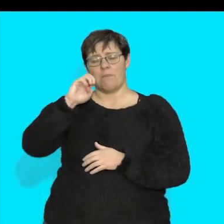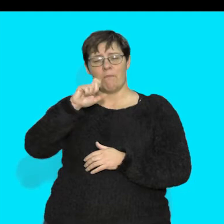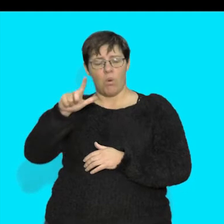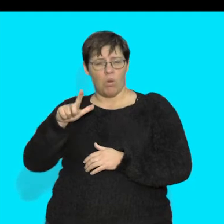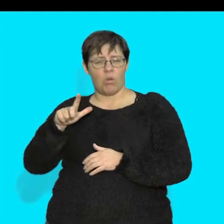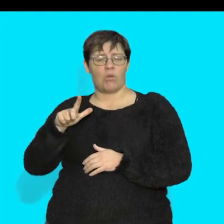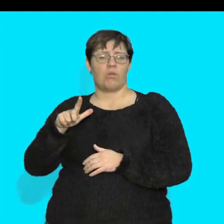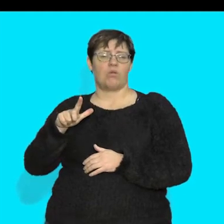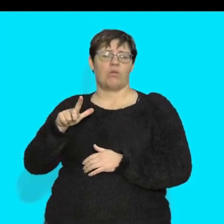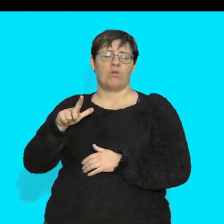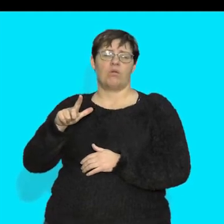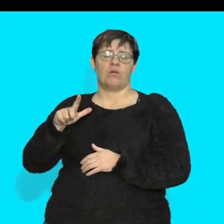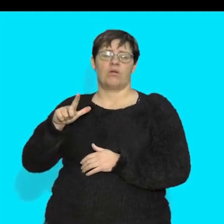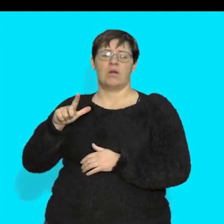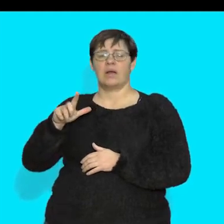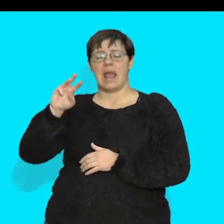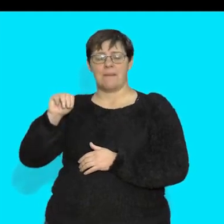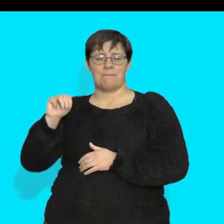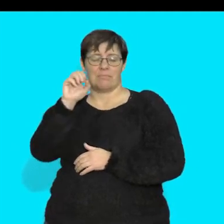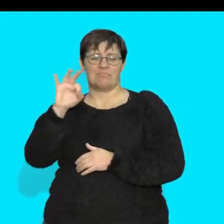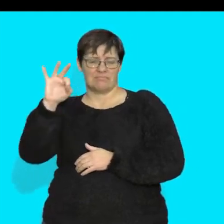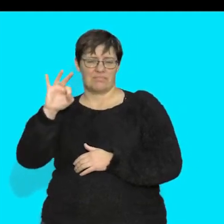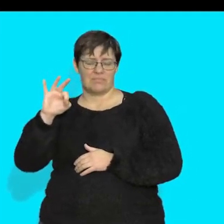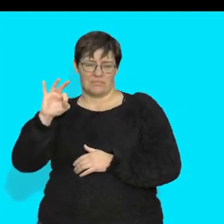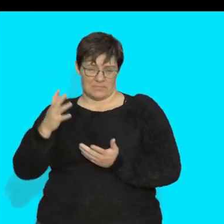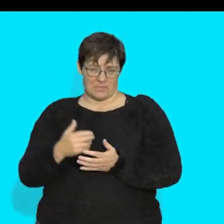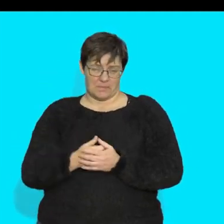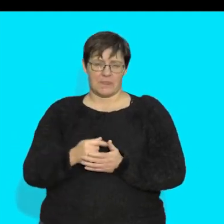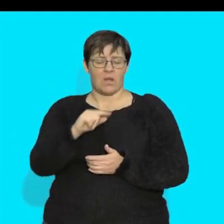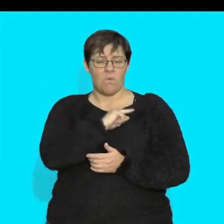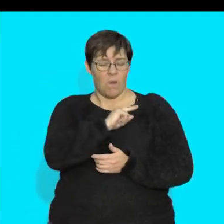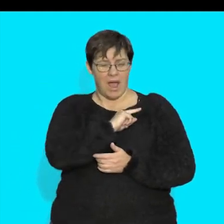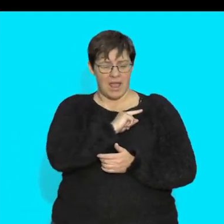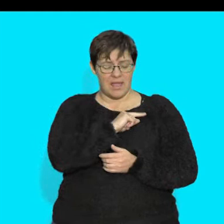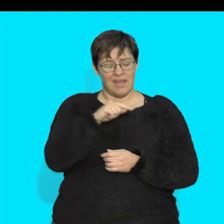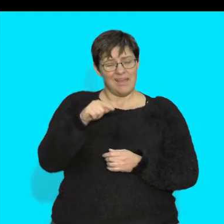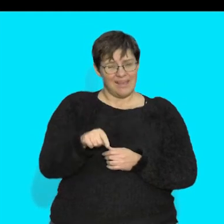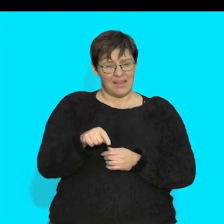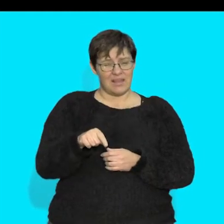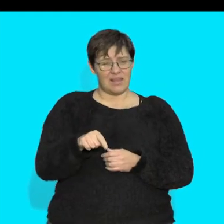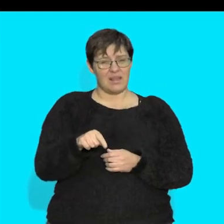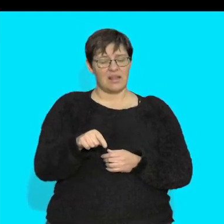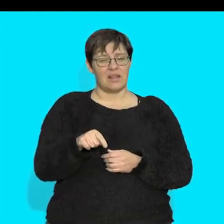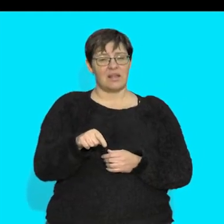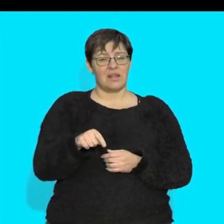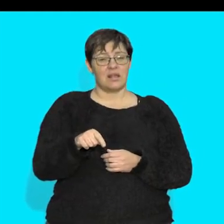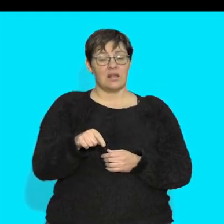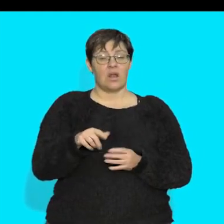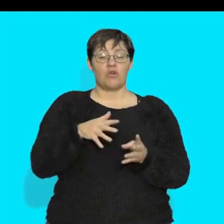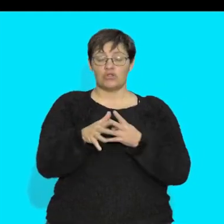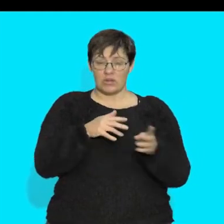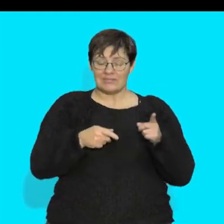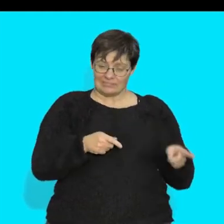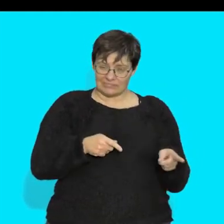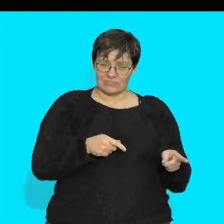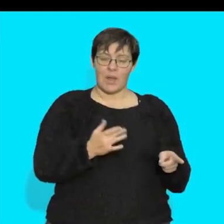per decimeter cubed, whereas this is in high concentration. So because of the concentration, the chloride ion